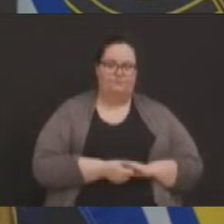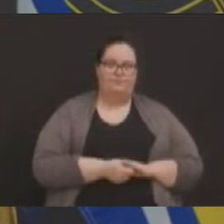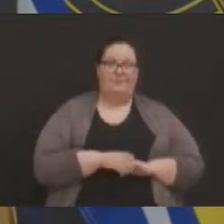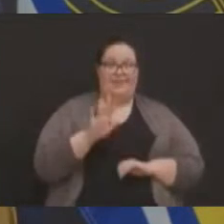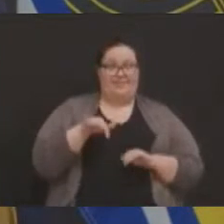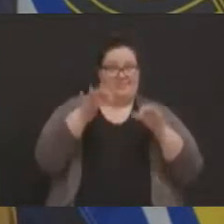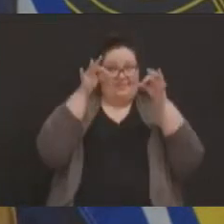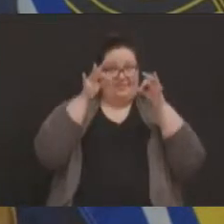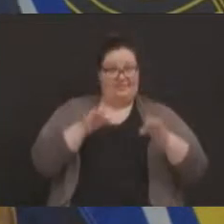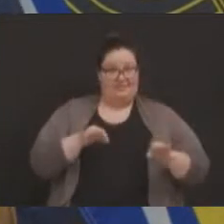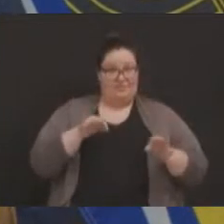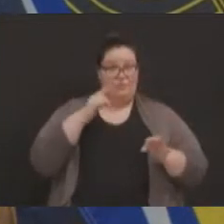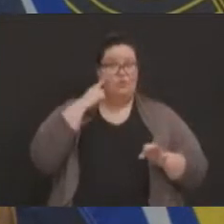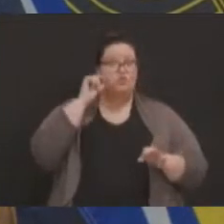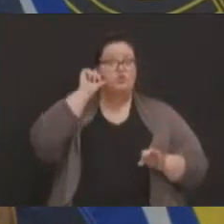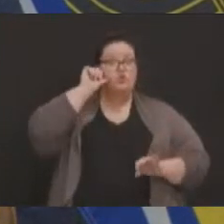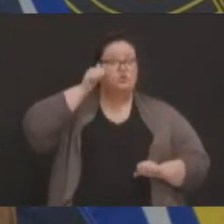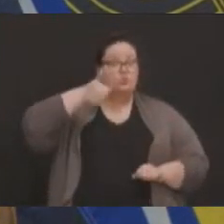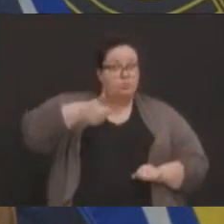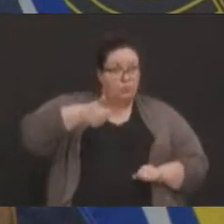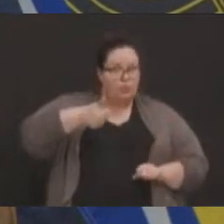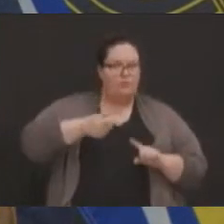these zones moved into the red alert level.